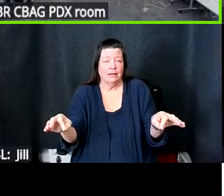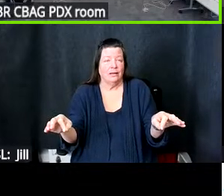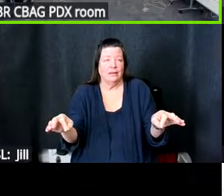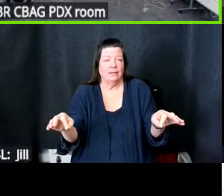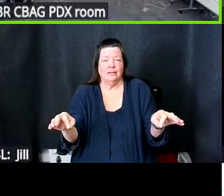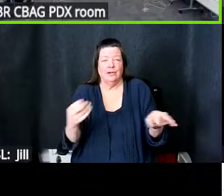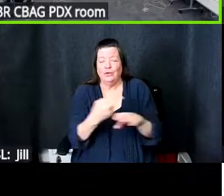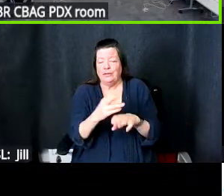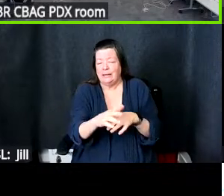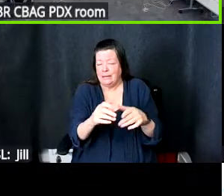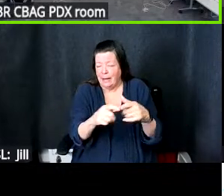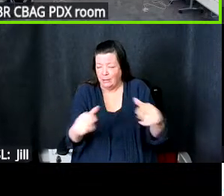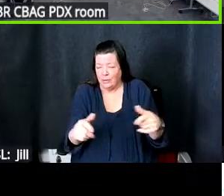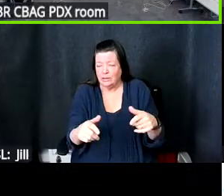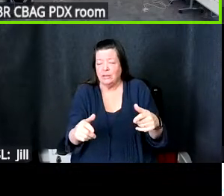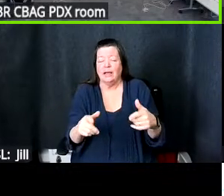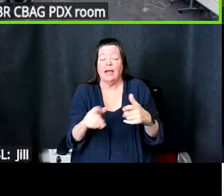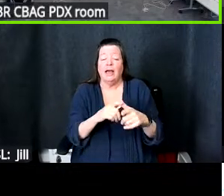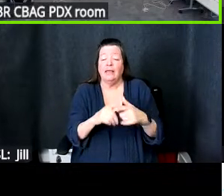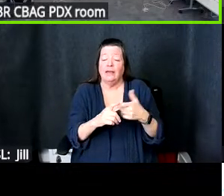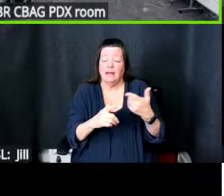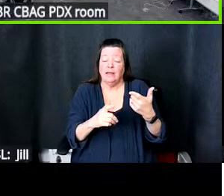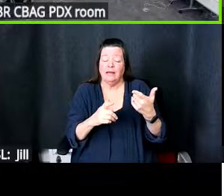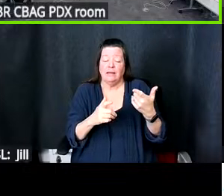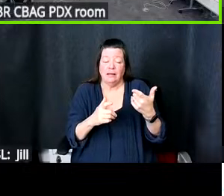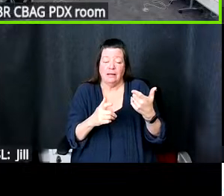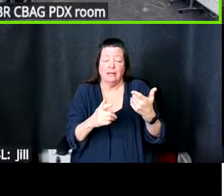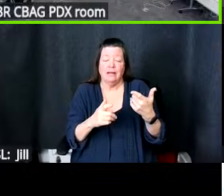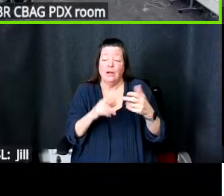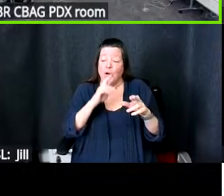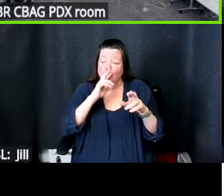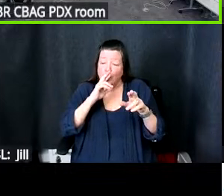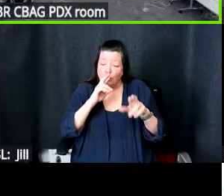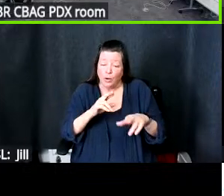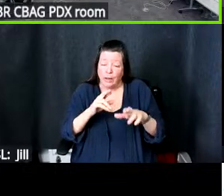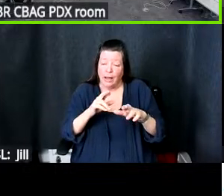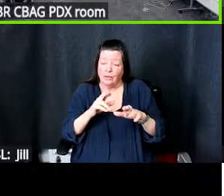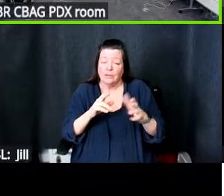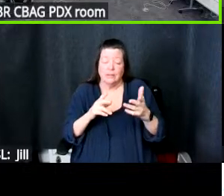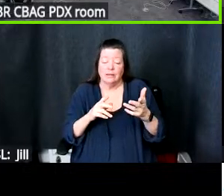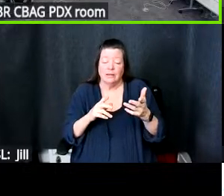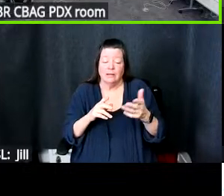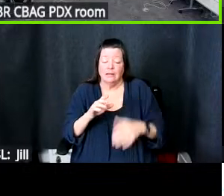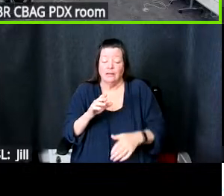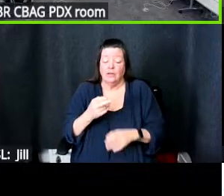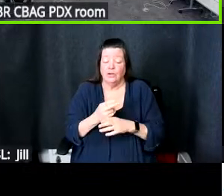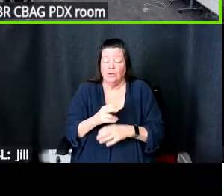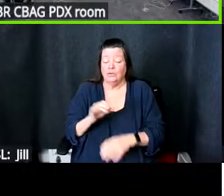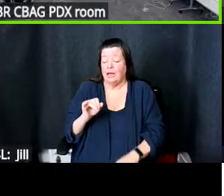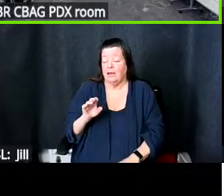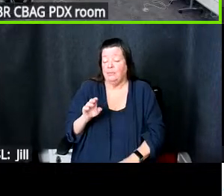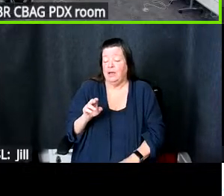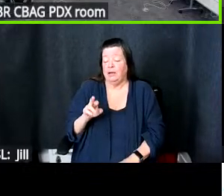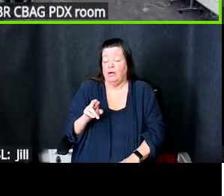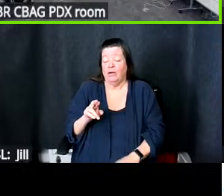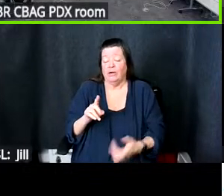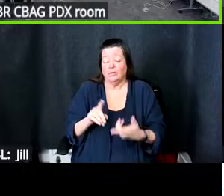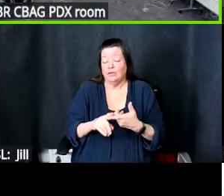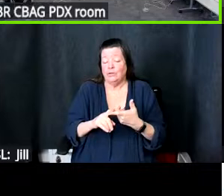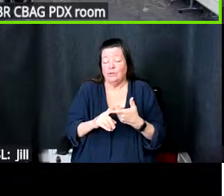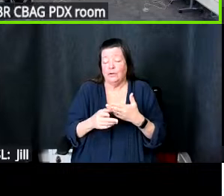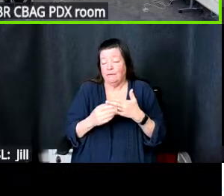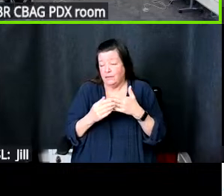know, and report out on local jurisdiction. You know, to use IBR to facilitate perhaps or encourage